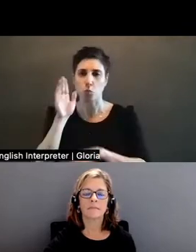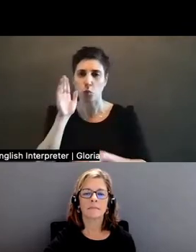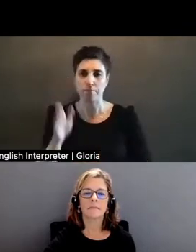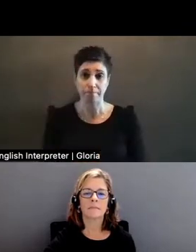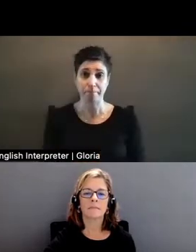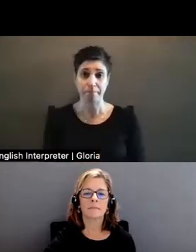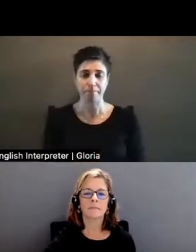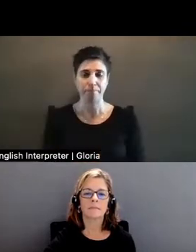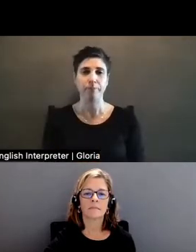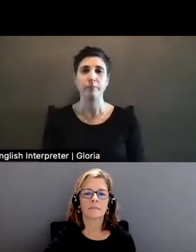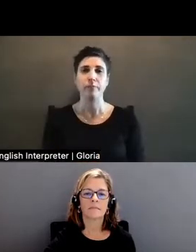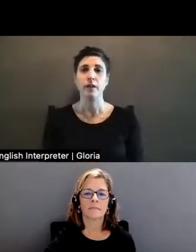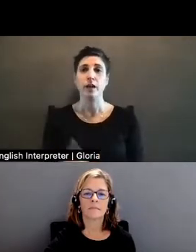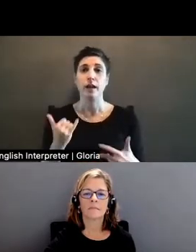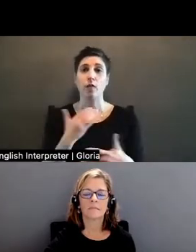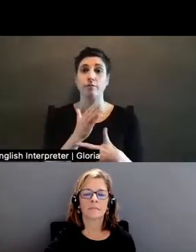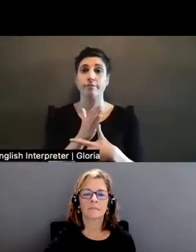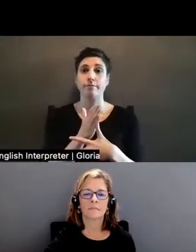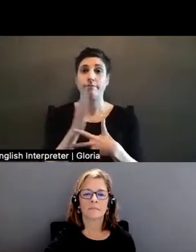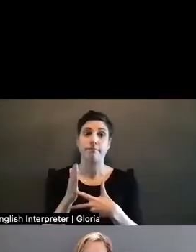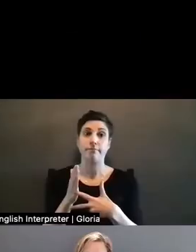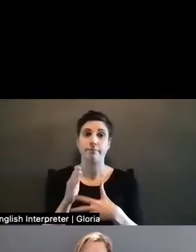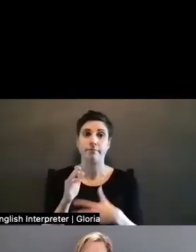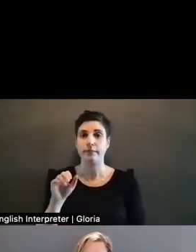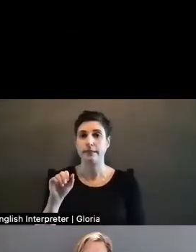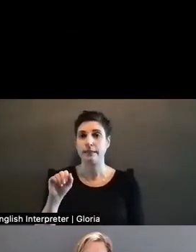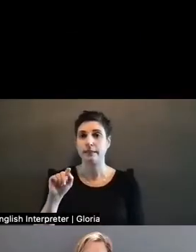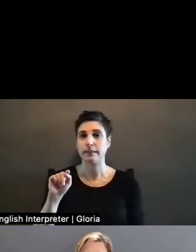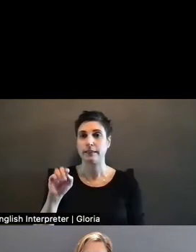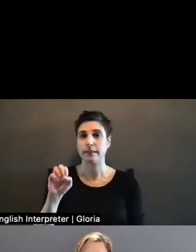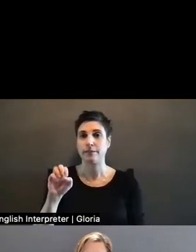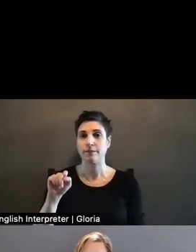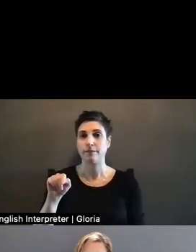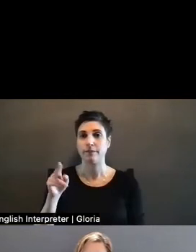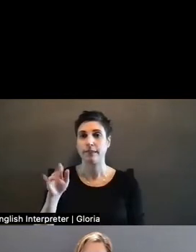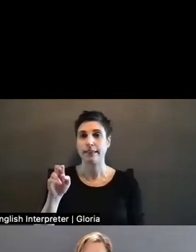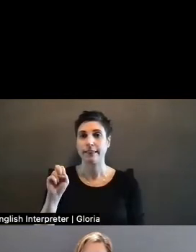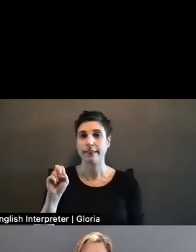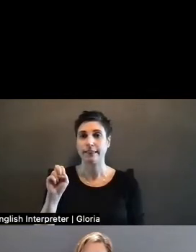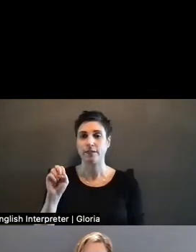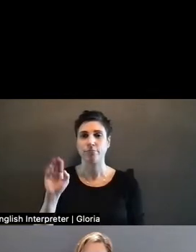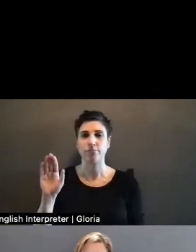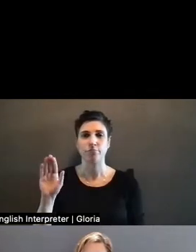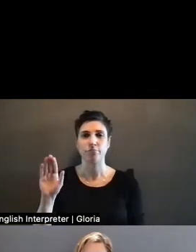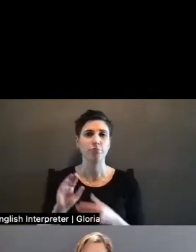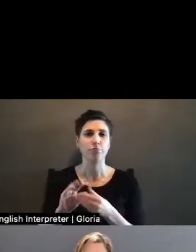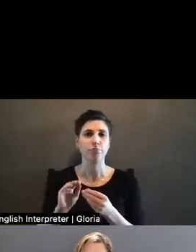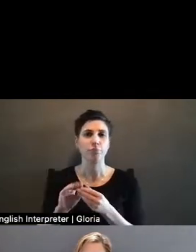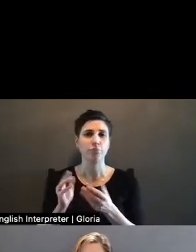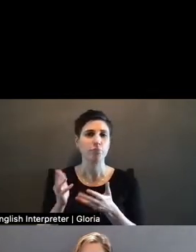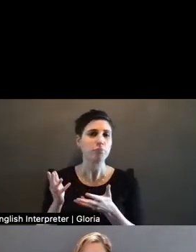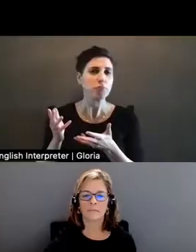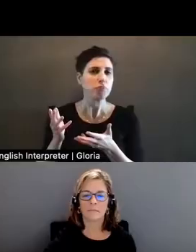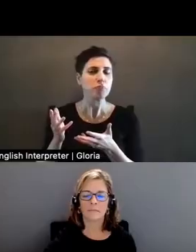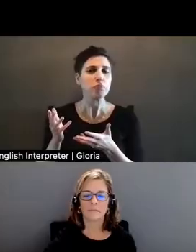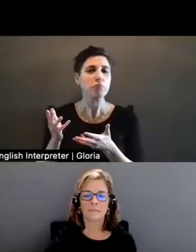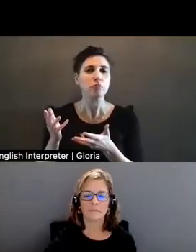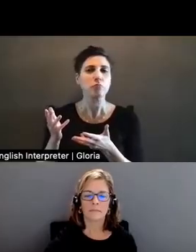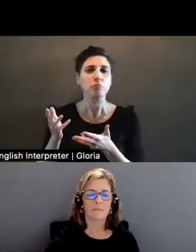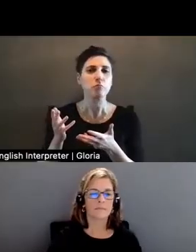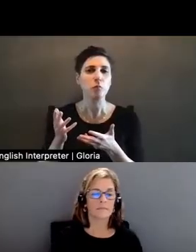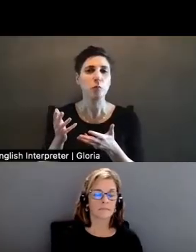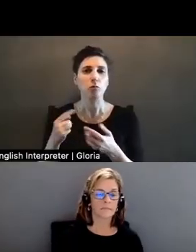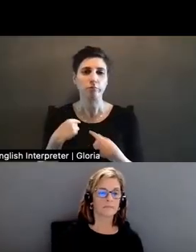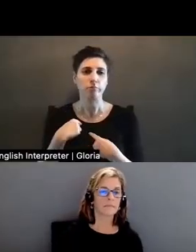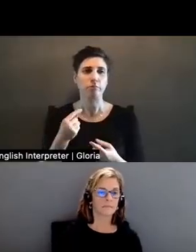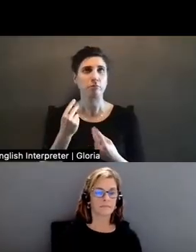Okay, so now I'm going to move to Stephanie and hear about what they learned at Fleming about using games.